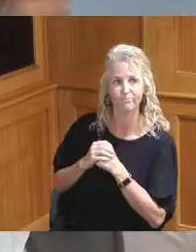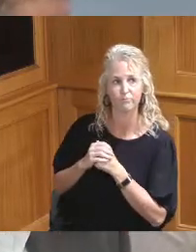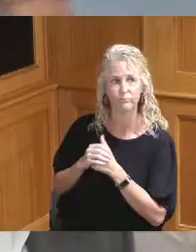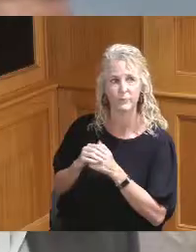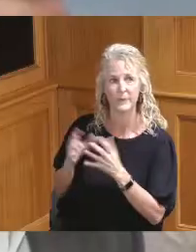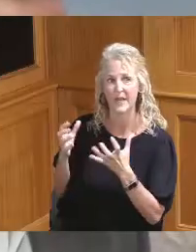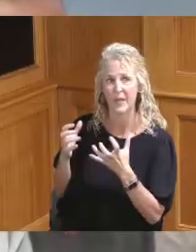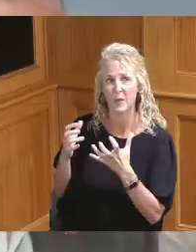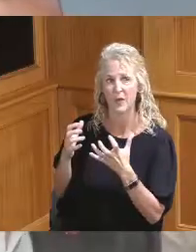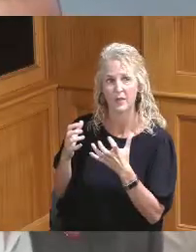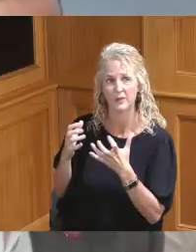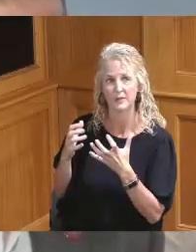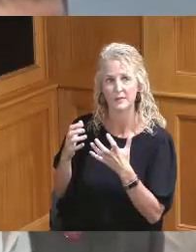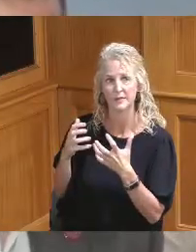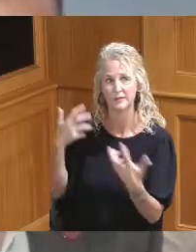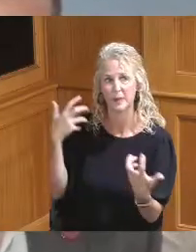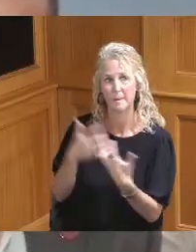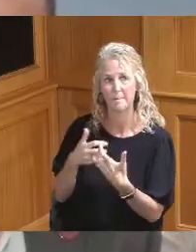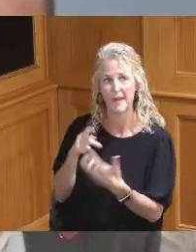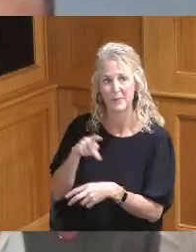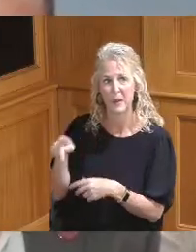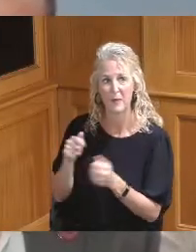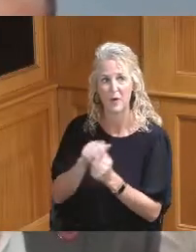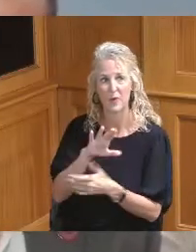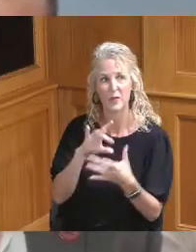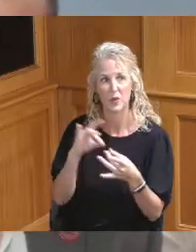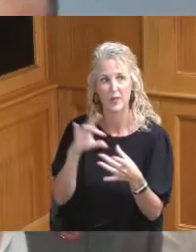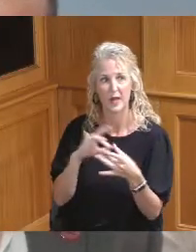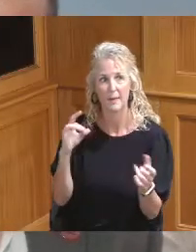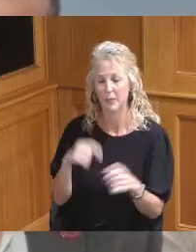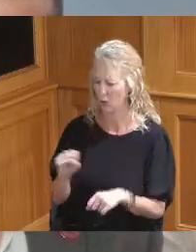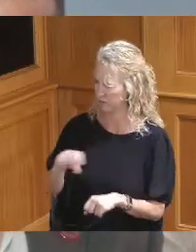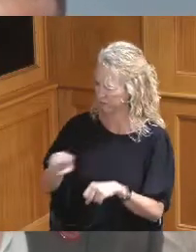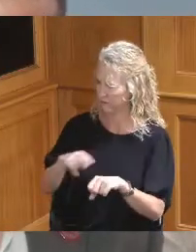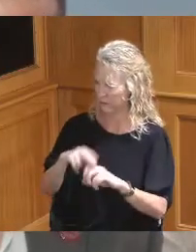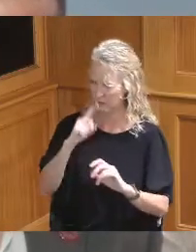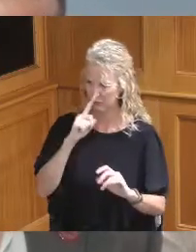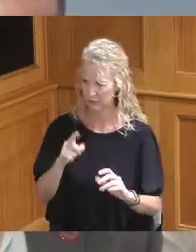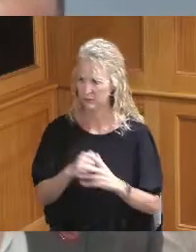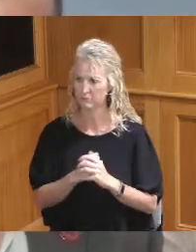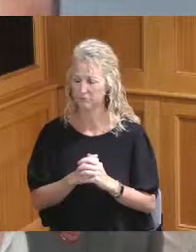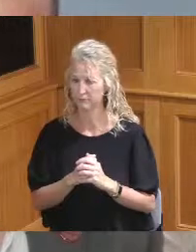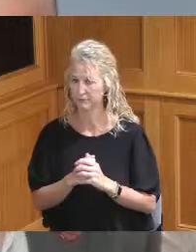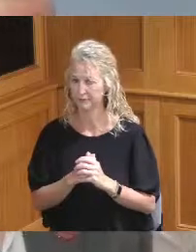I would like to sync up the PowerPoint with your comments, Sure. if you don't mind. Absolutely.